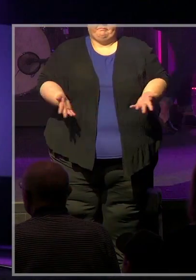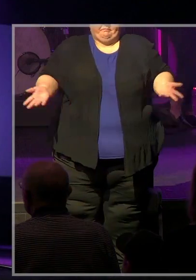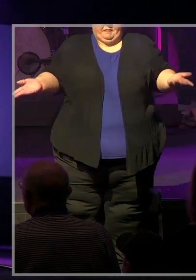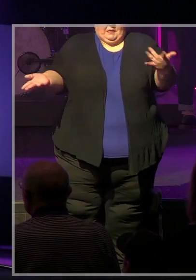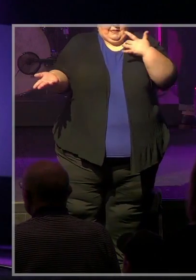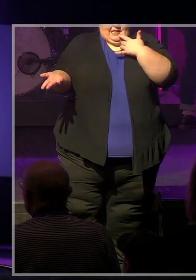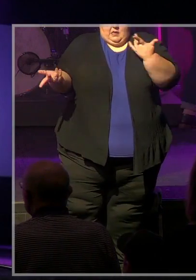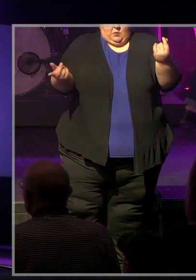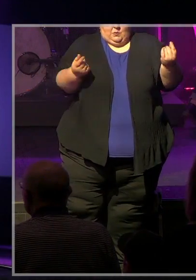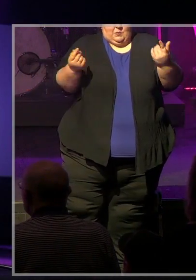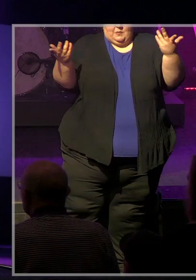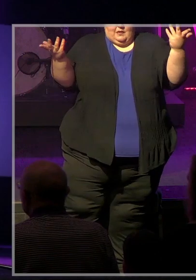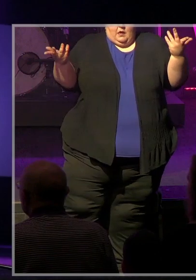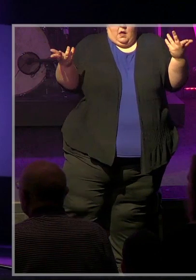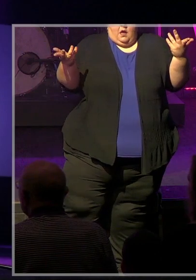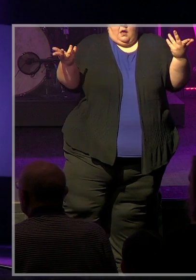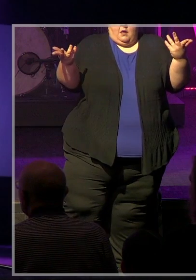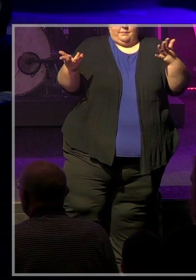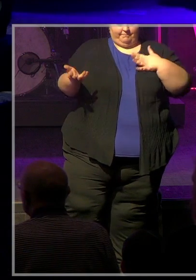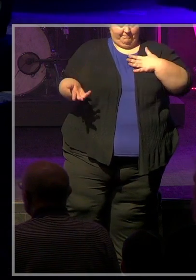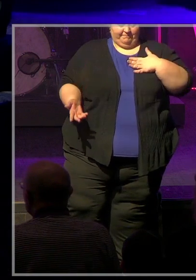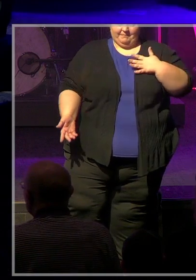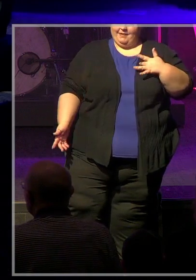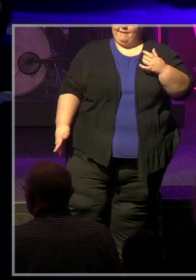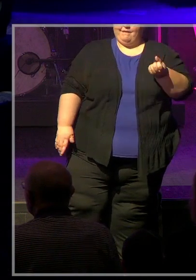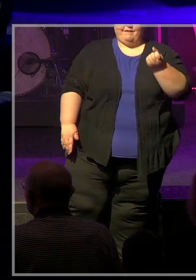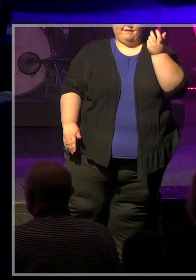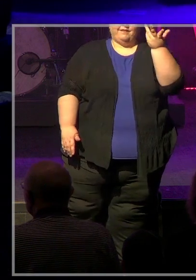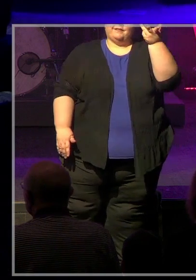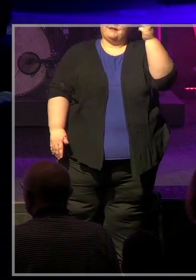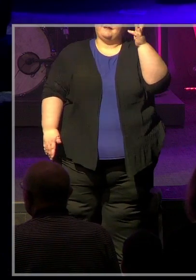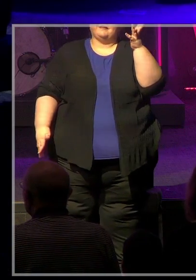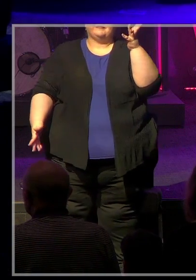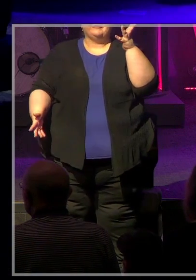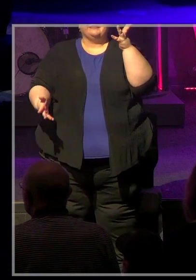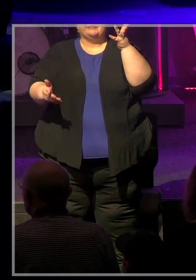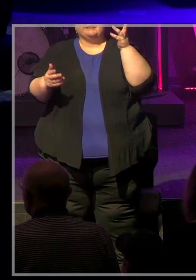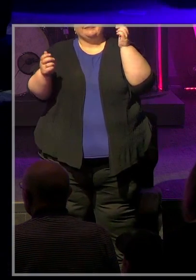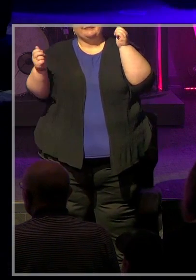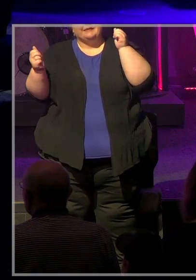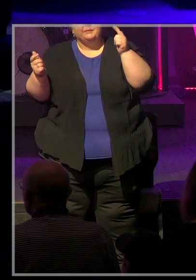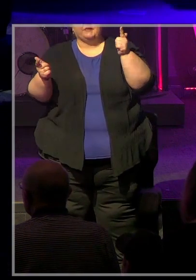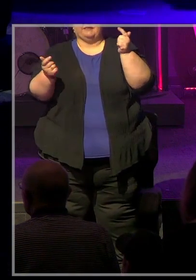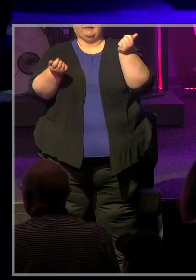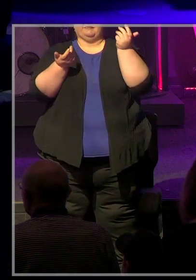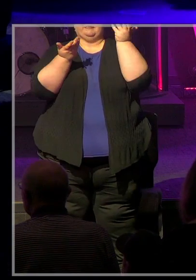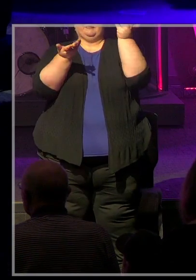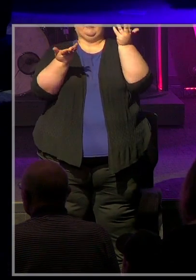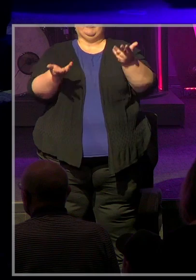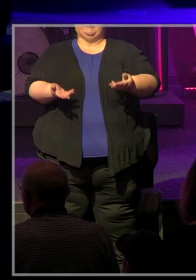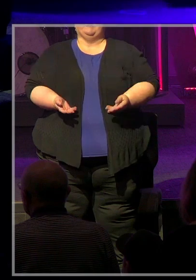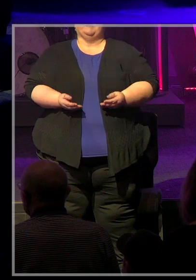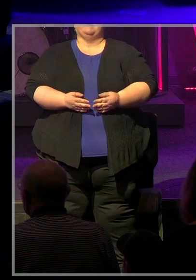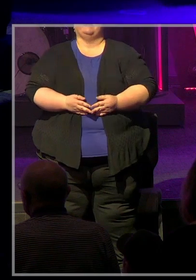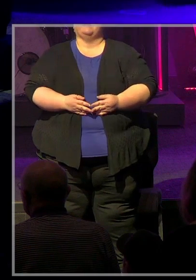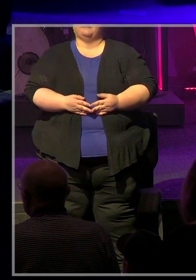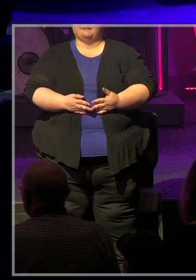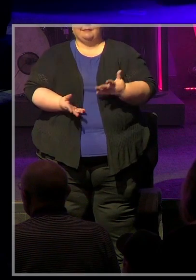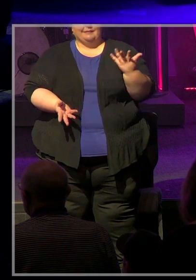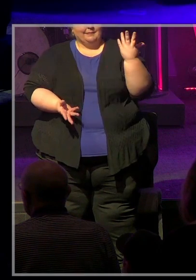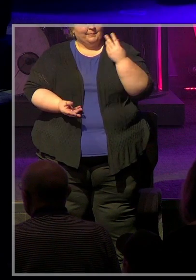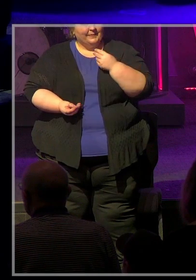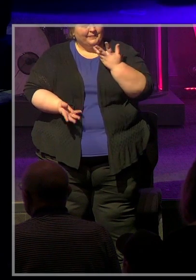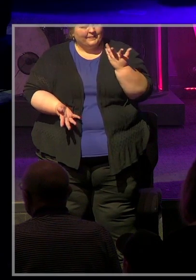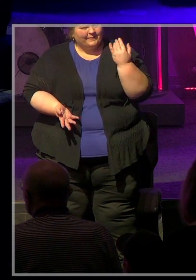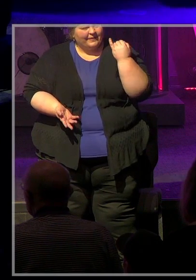What can I do but offer my heart, oh God, completely to you? What a beautiful